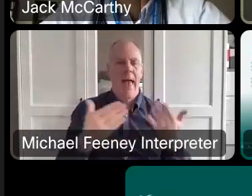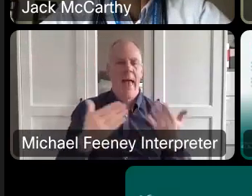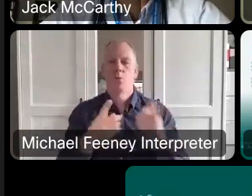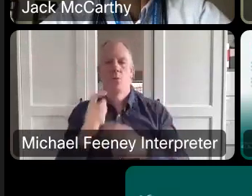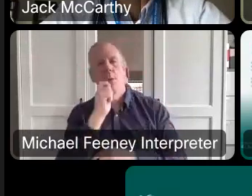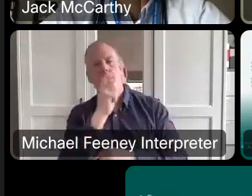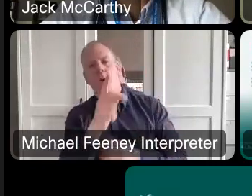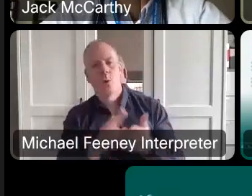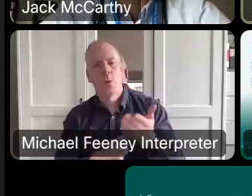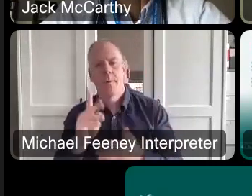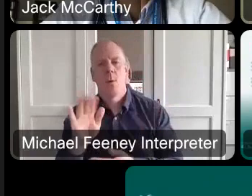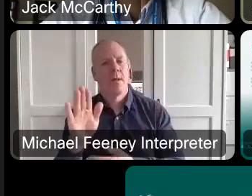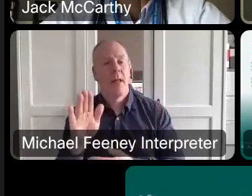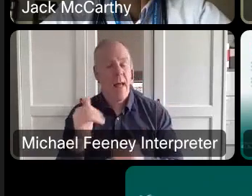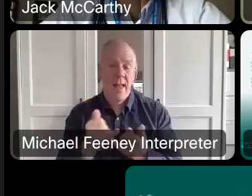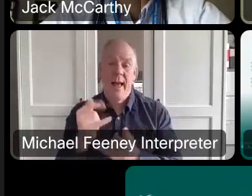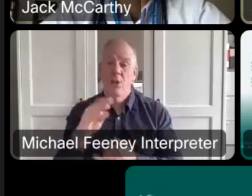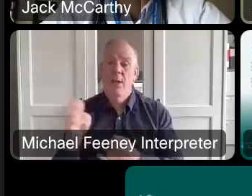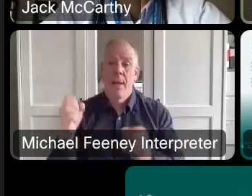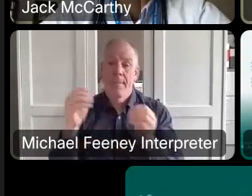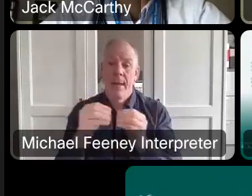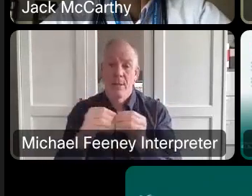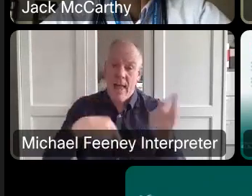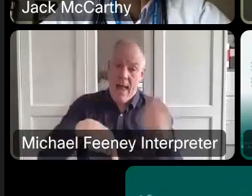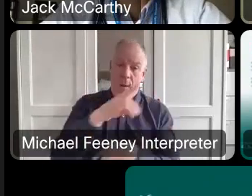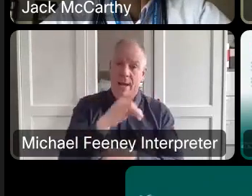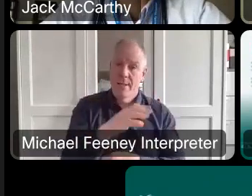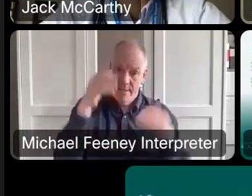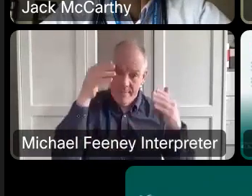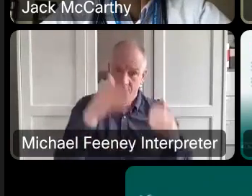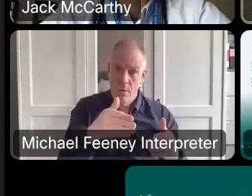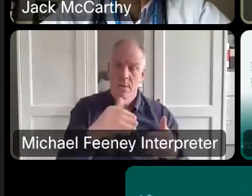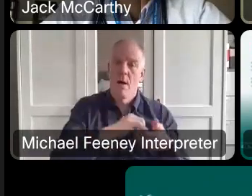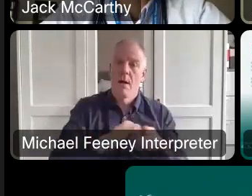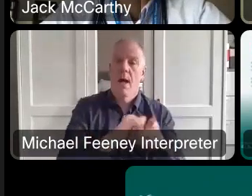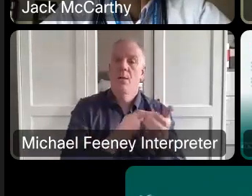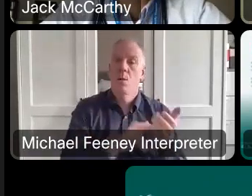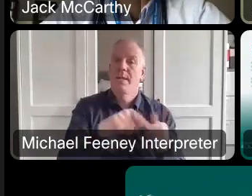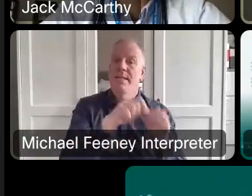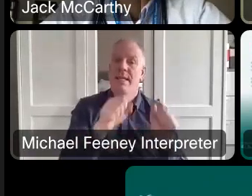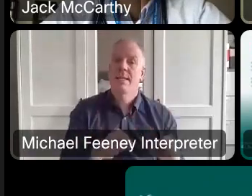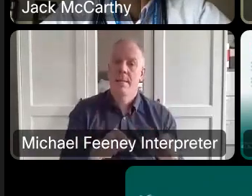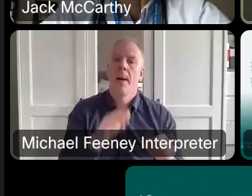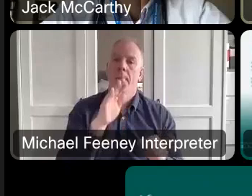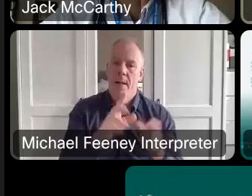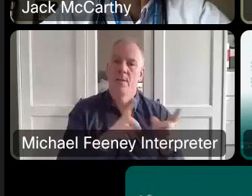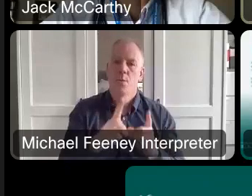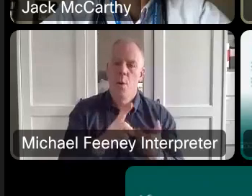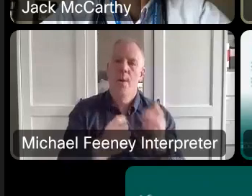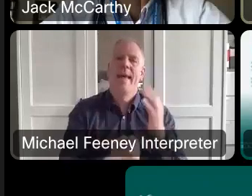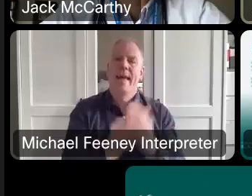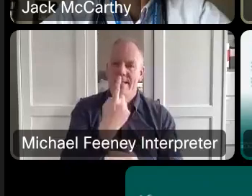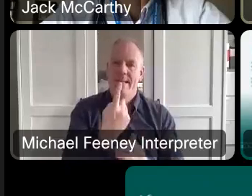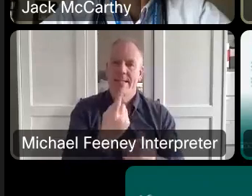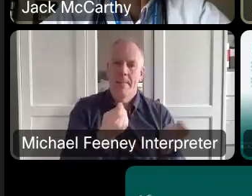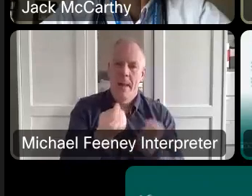as Angela said earlier, the important piece for us within the HSE and colleagues who use the system is they do it via the incident management